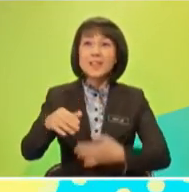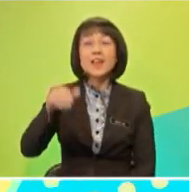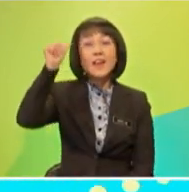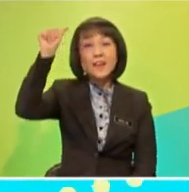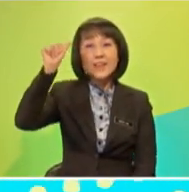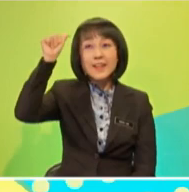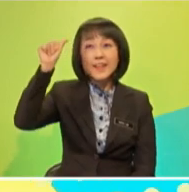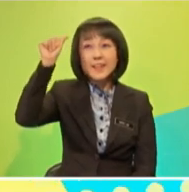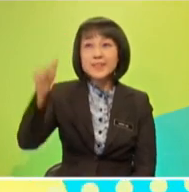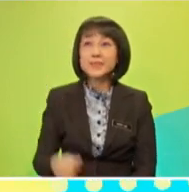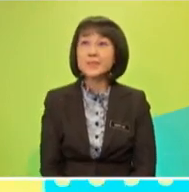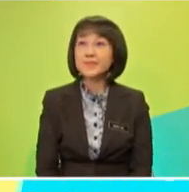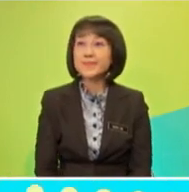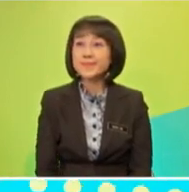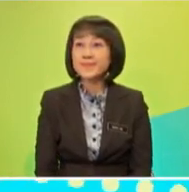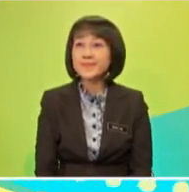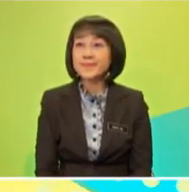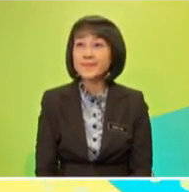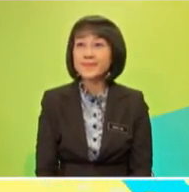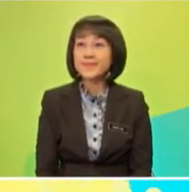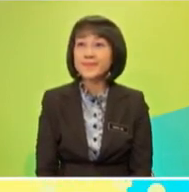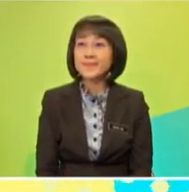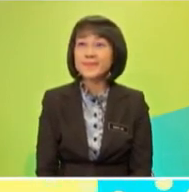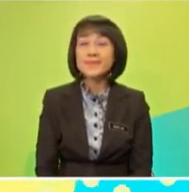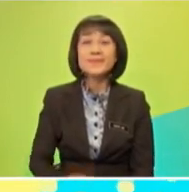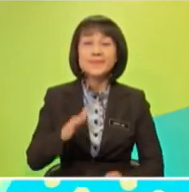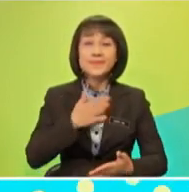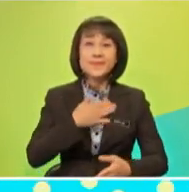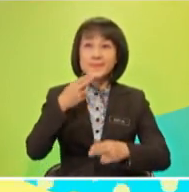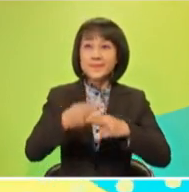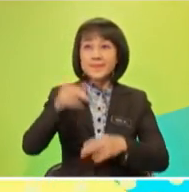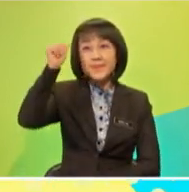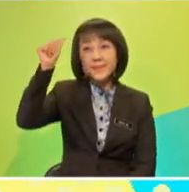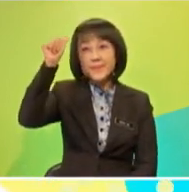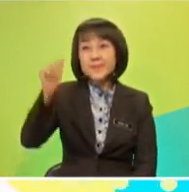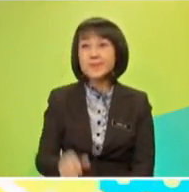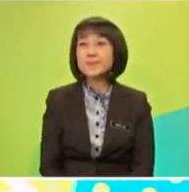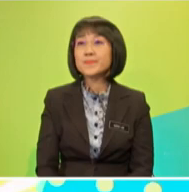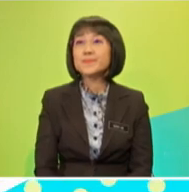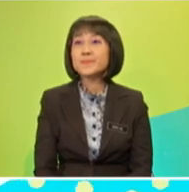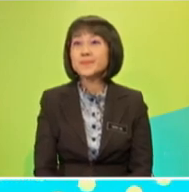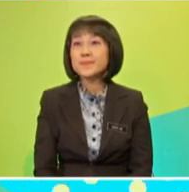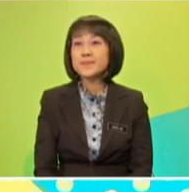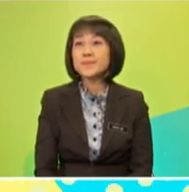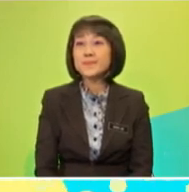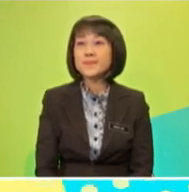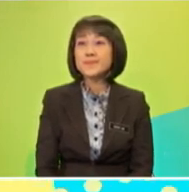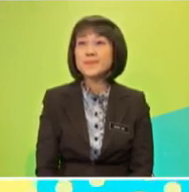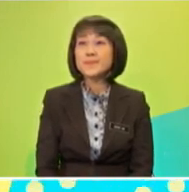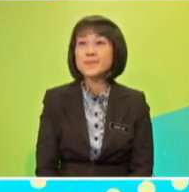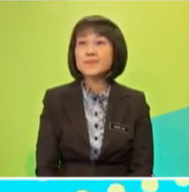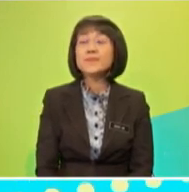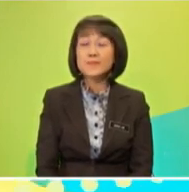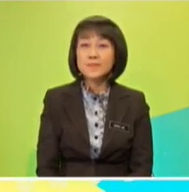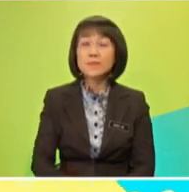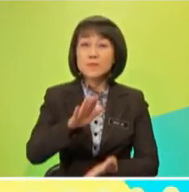Hi, Aaron. Hi, my name is Aaron Chow. I'm from SKKC St. James, Kota Kinabalu,